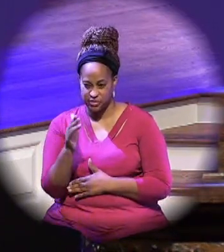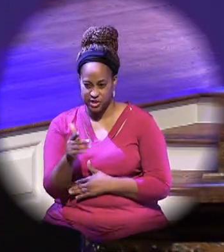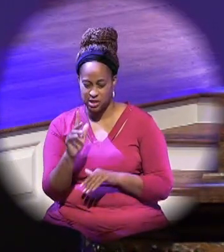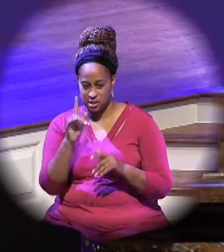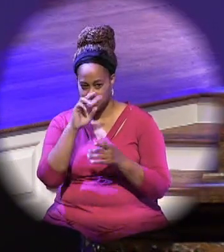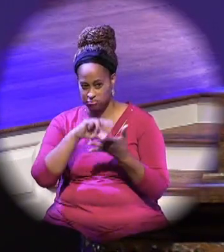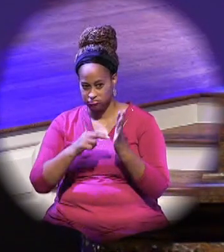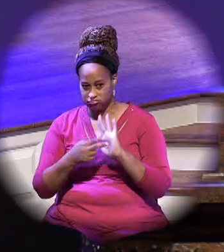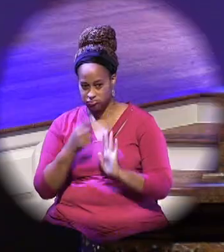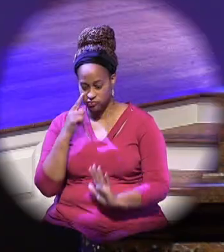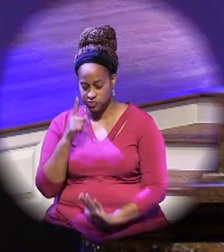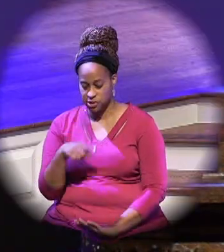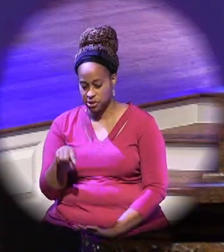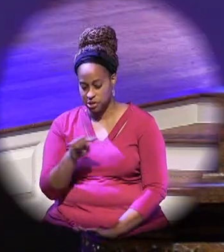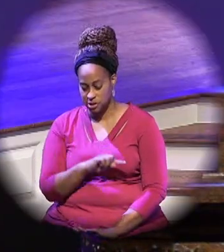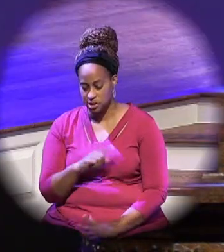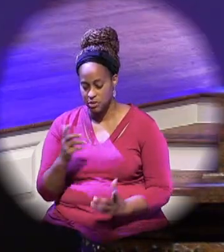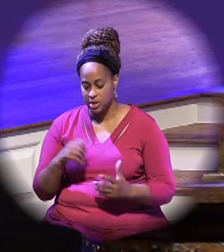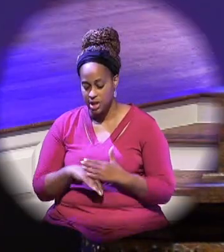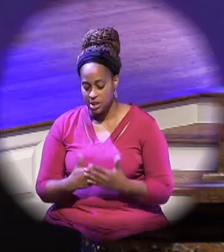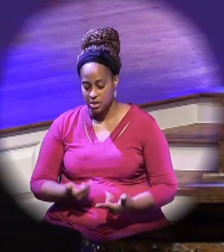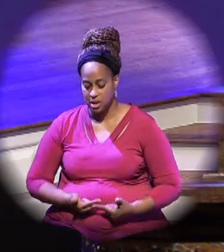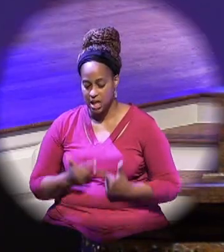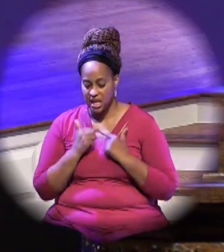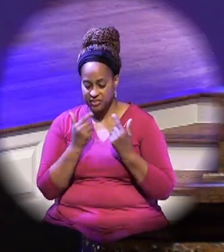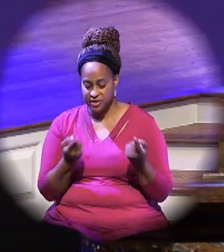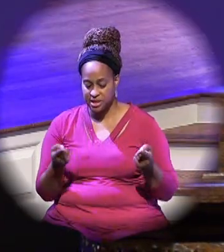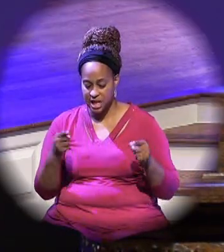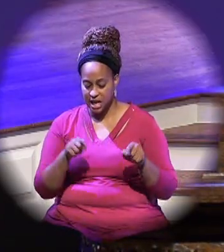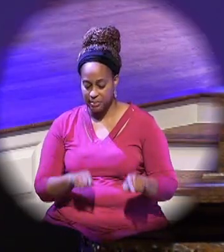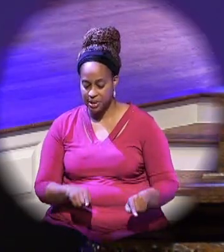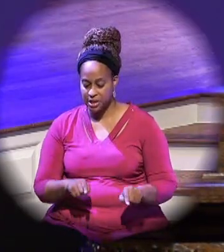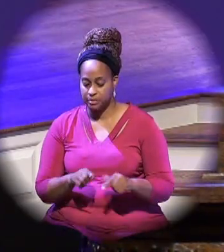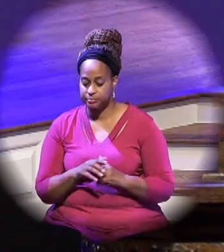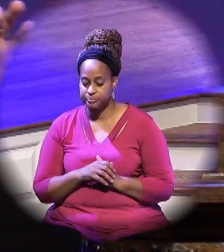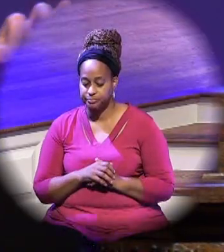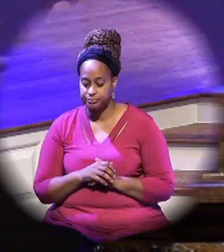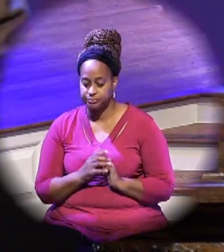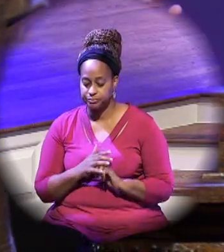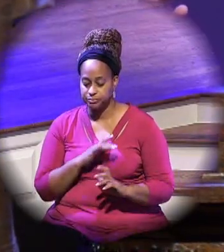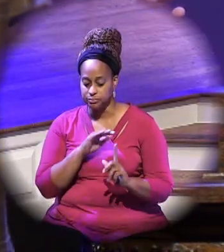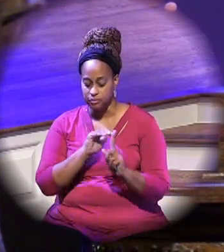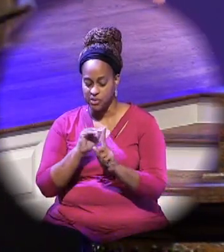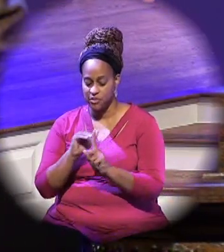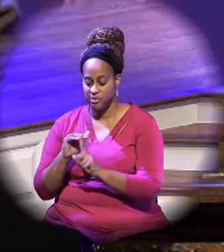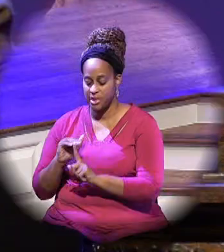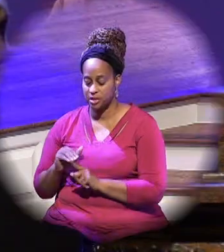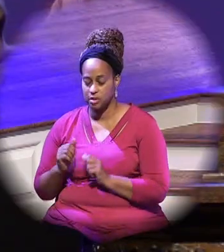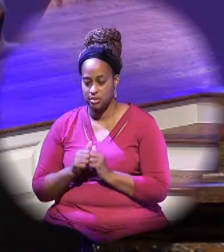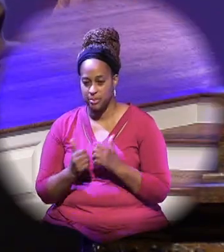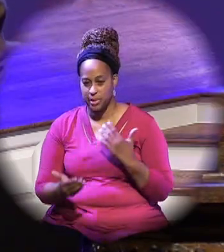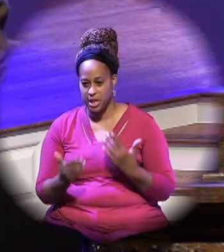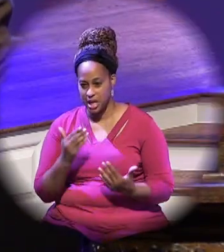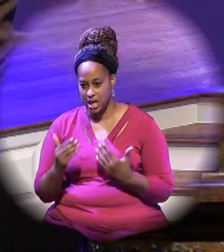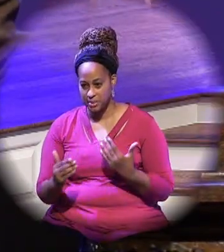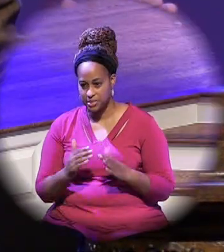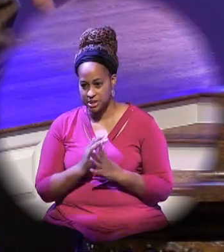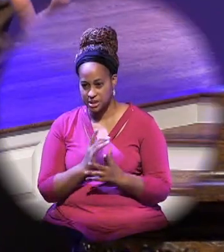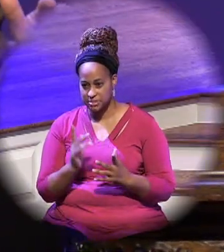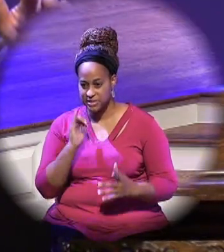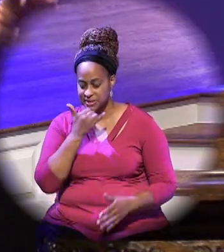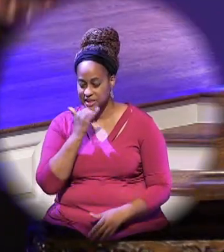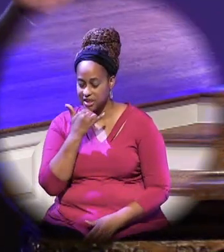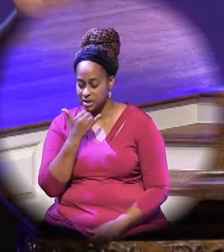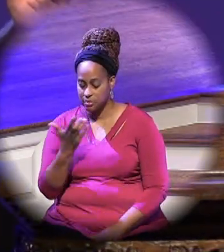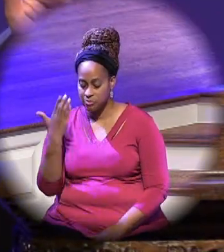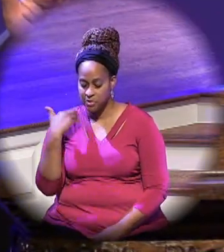you? What in your life is happening in such a way that it's a reminder of perhaps mistakes that you've made in the past?